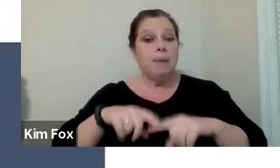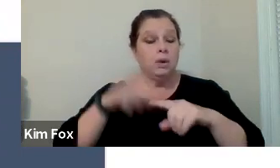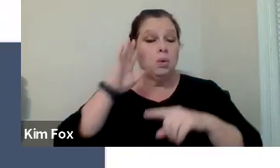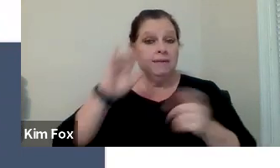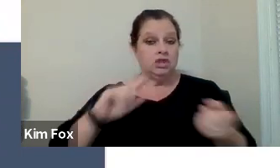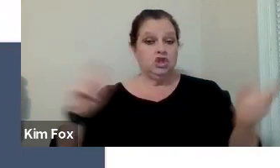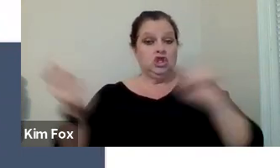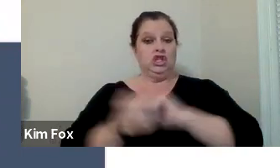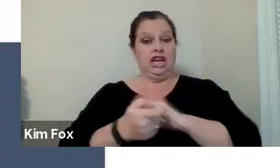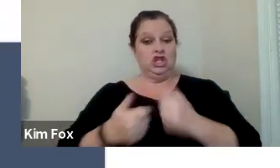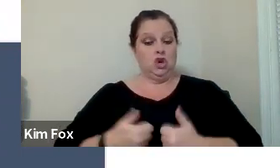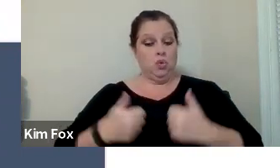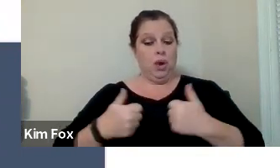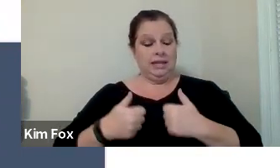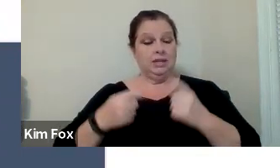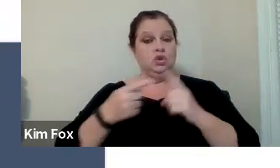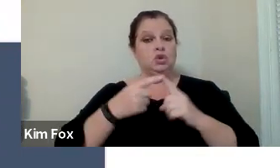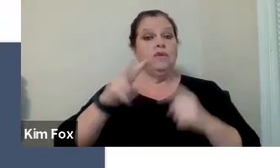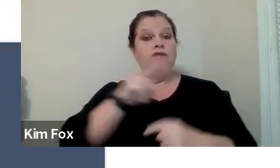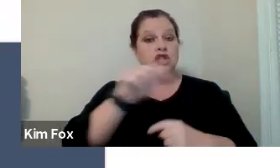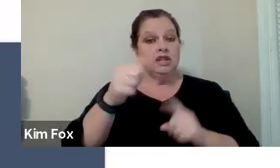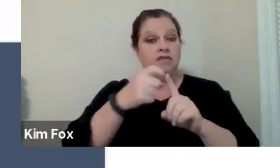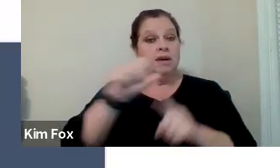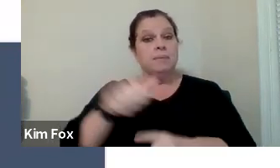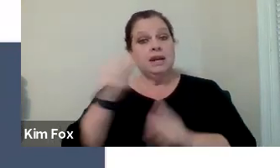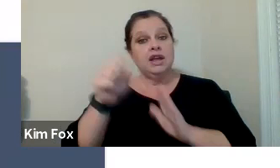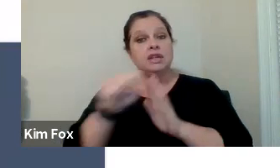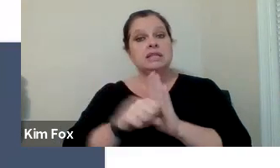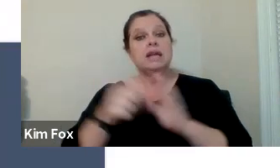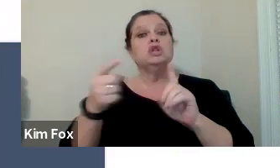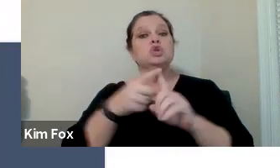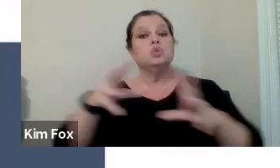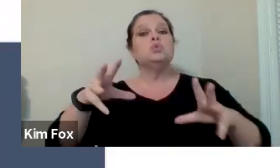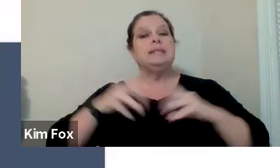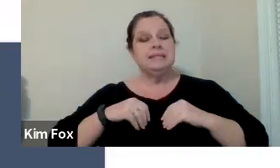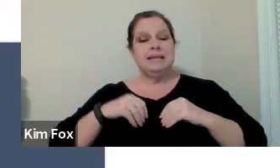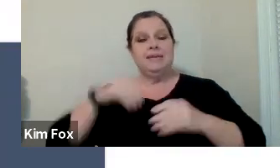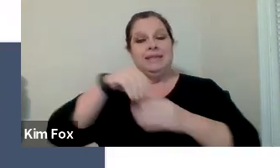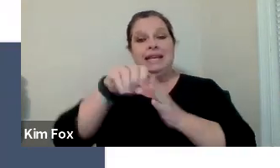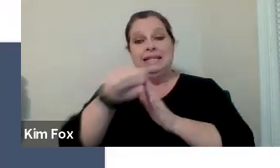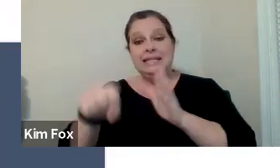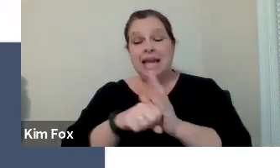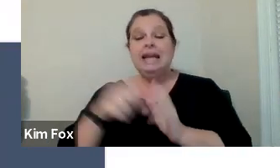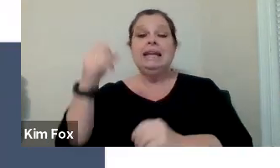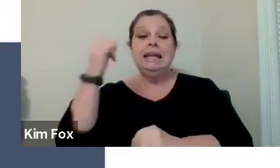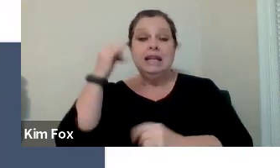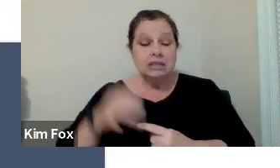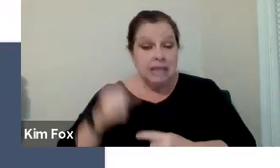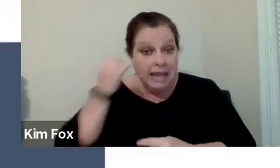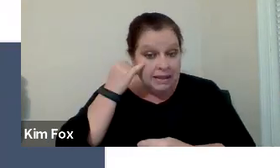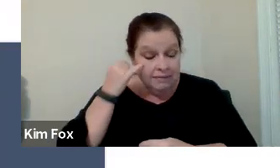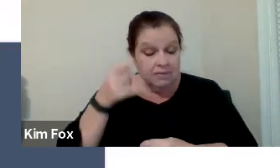official residency to Virginia from another state to receive the in-state tuition rates as long as the student remains enrolled in